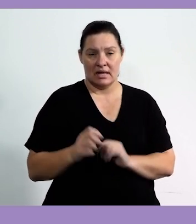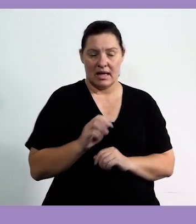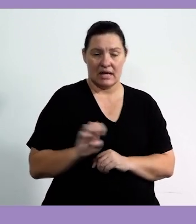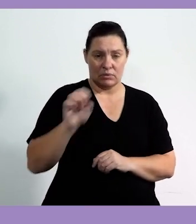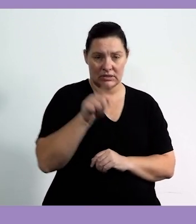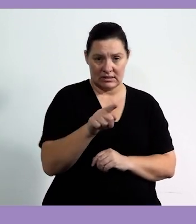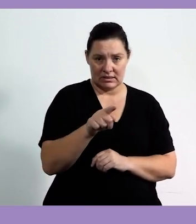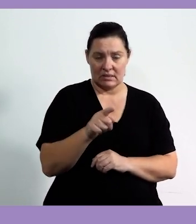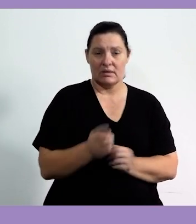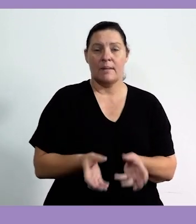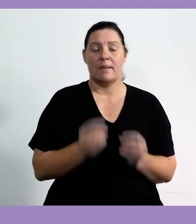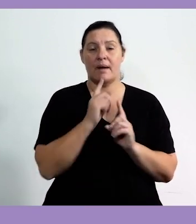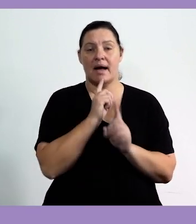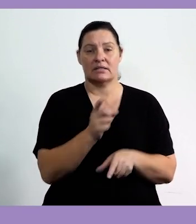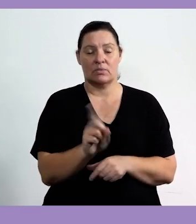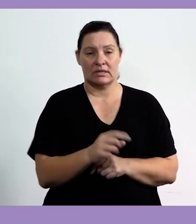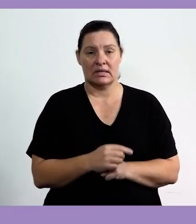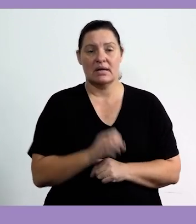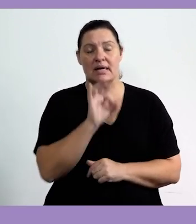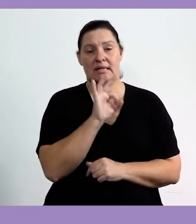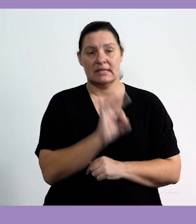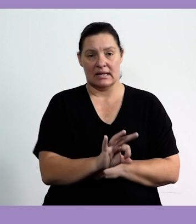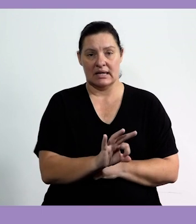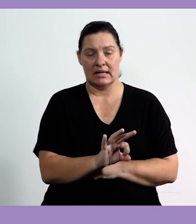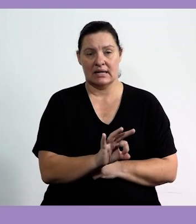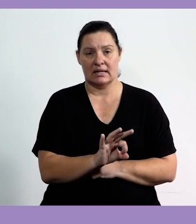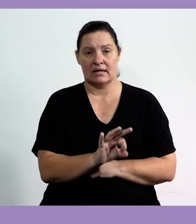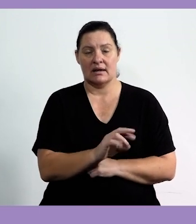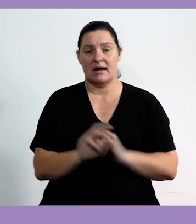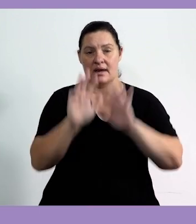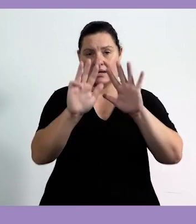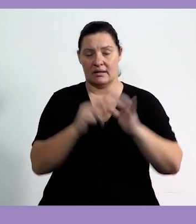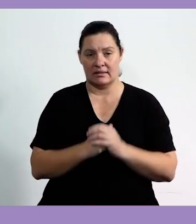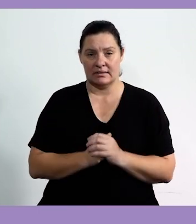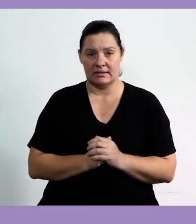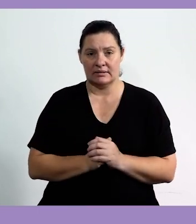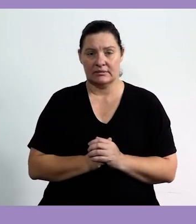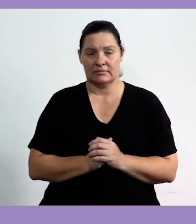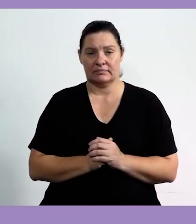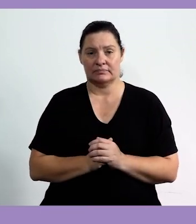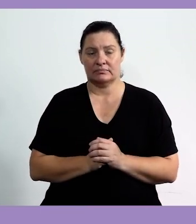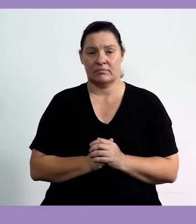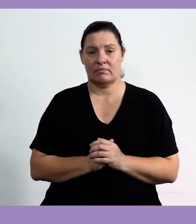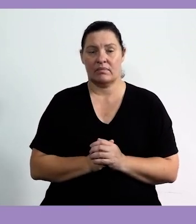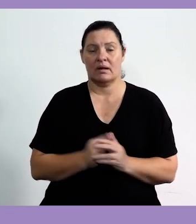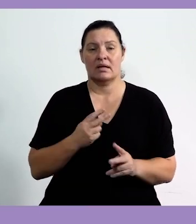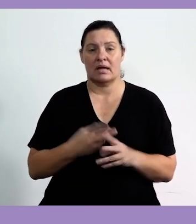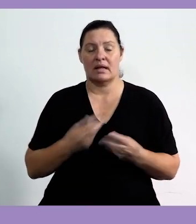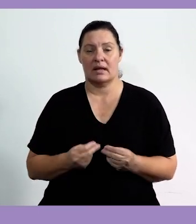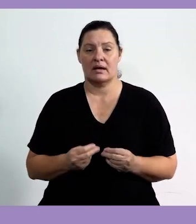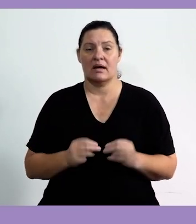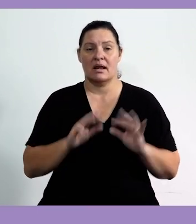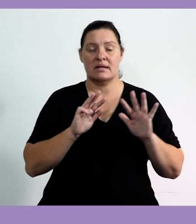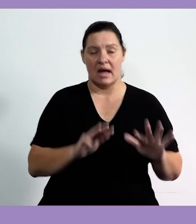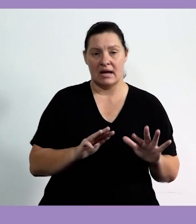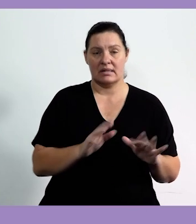exponents. This is going to give us an answer of 3 to the exponent 9. Then we have